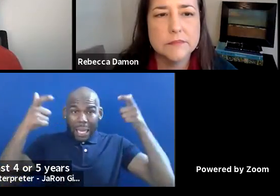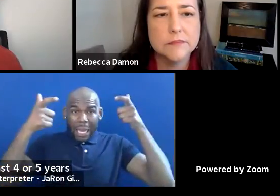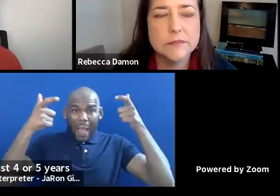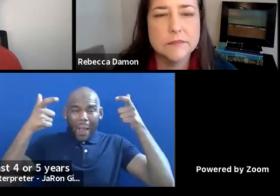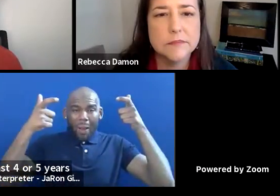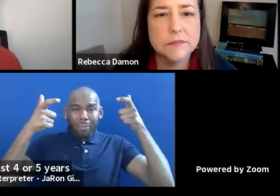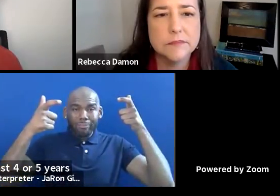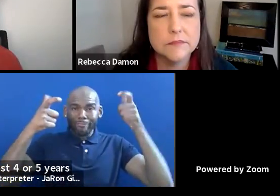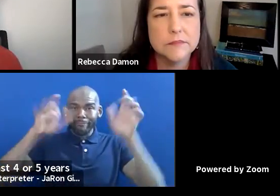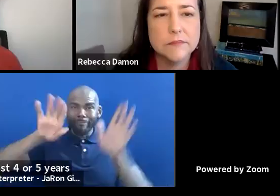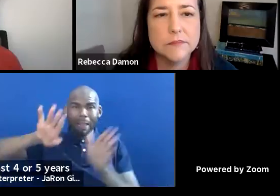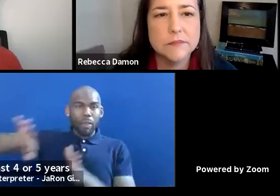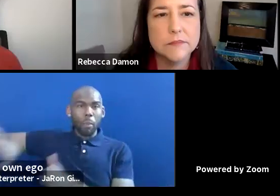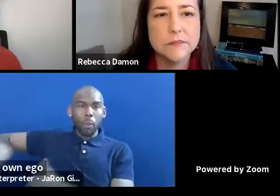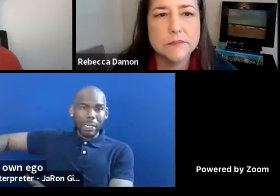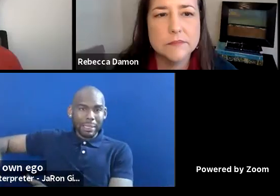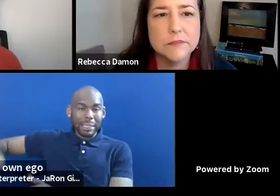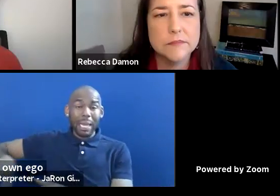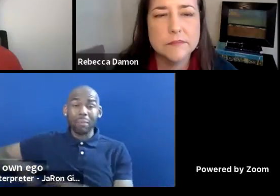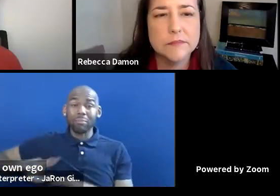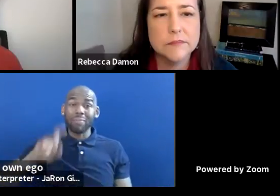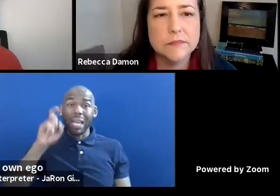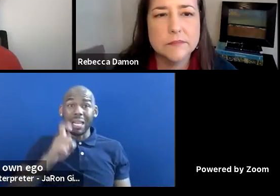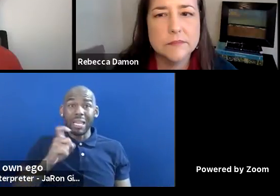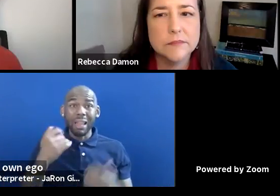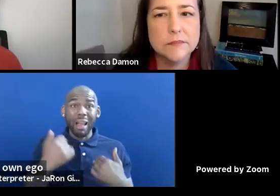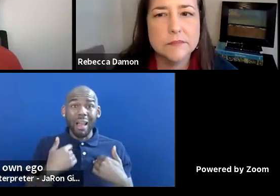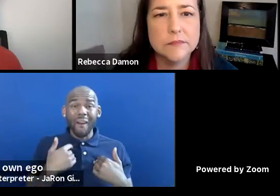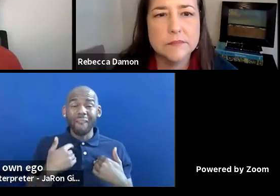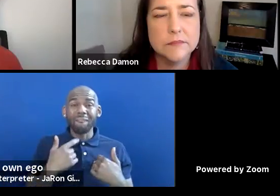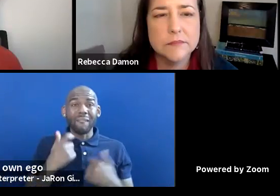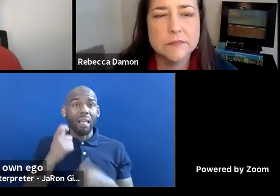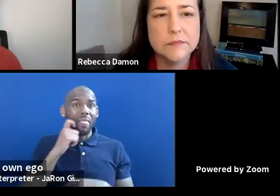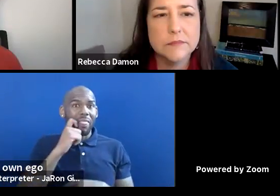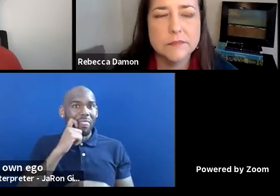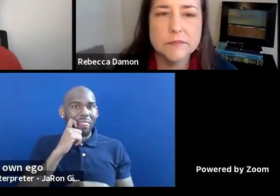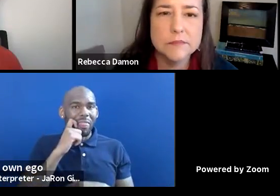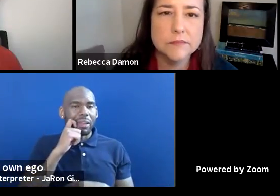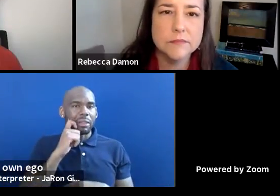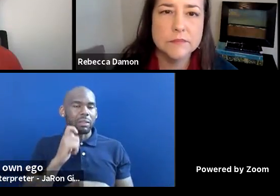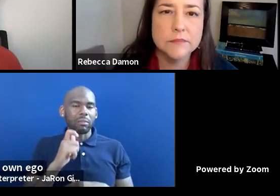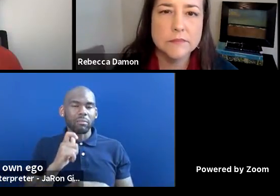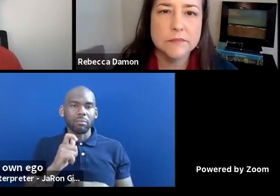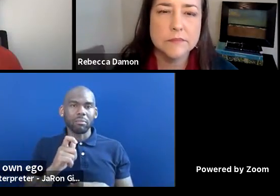really thick-skinned, and you have to realize that, at the end of the